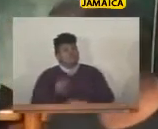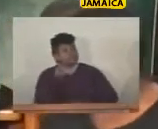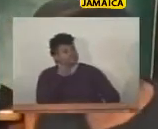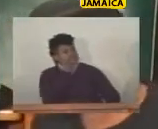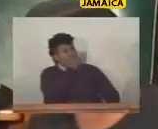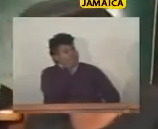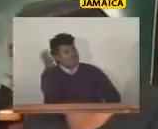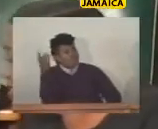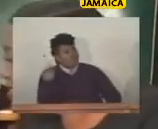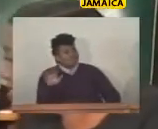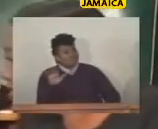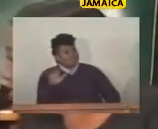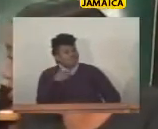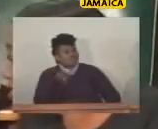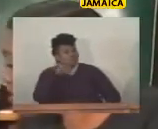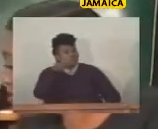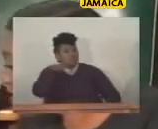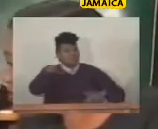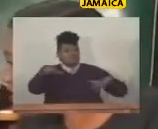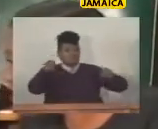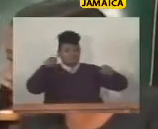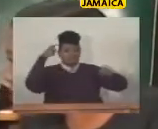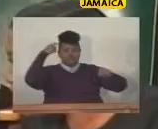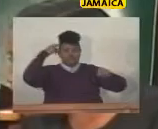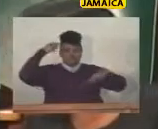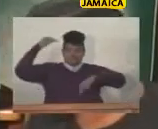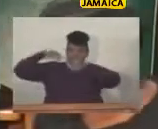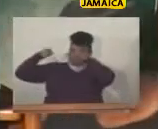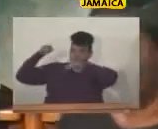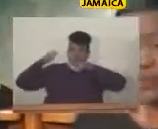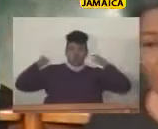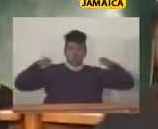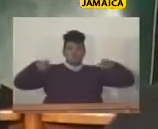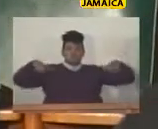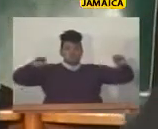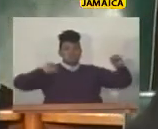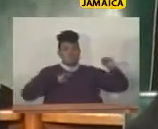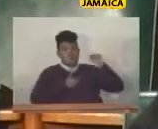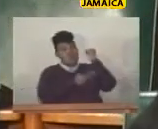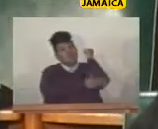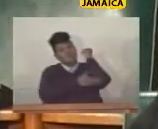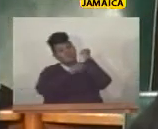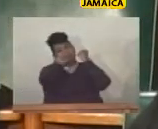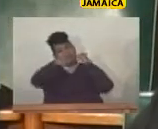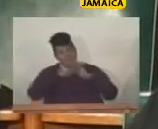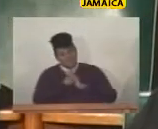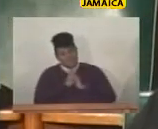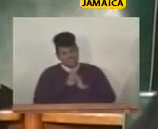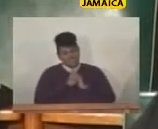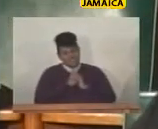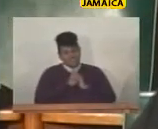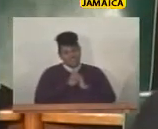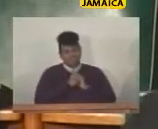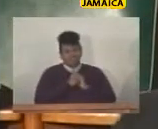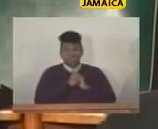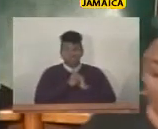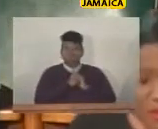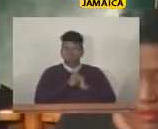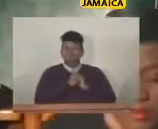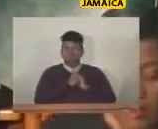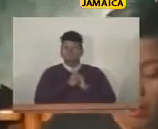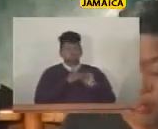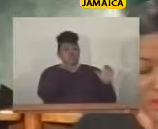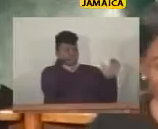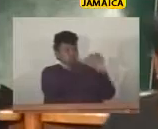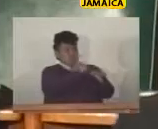we must take back control of our country. We must dismantle the networks of